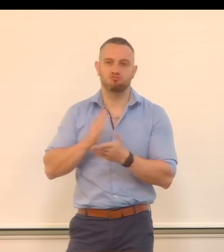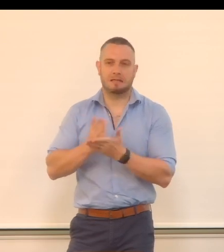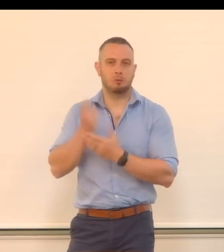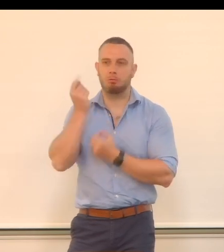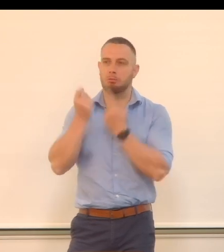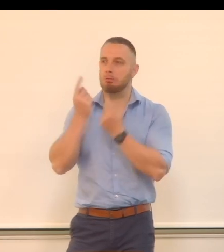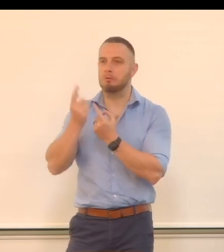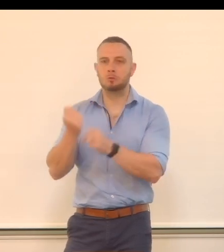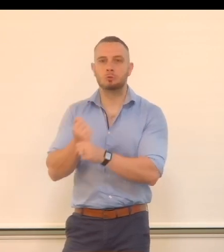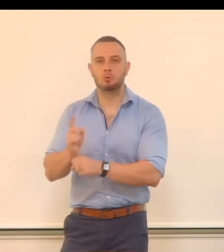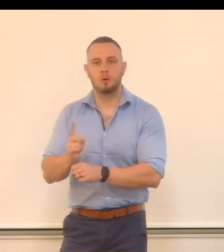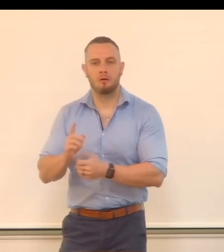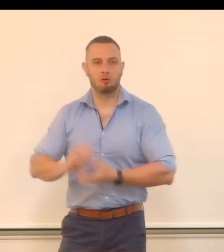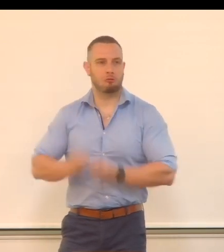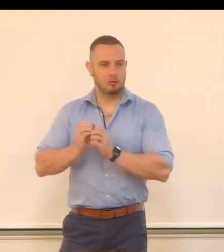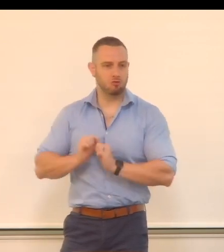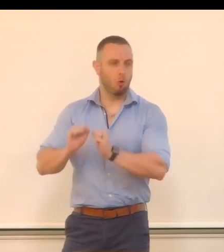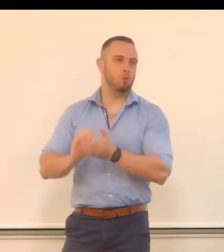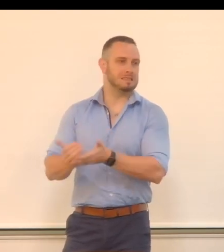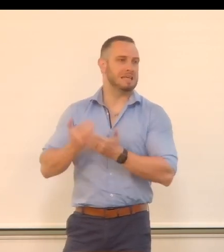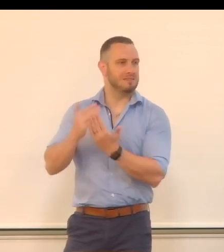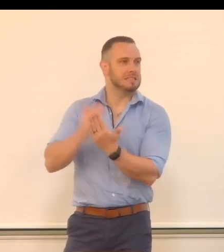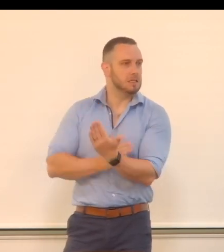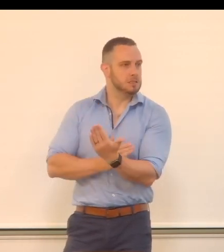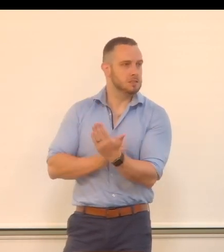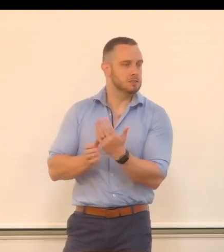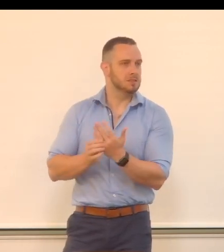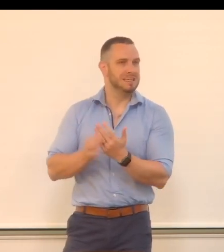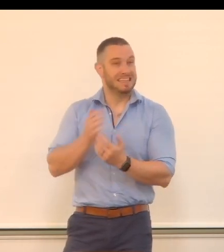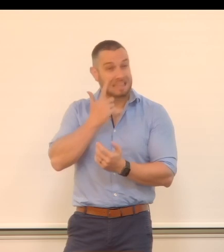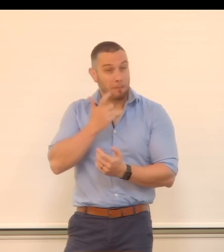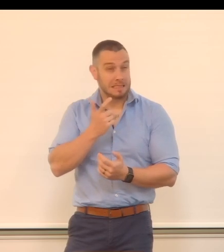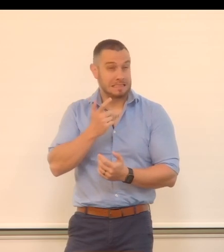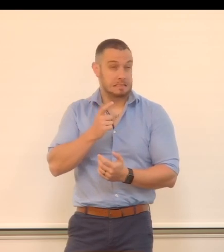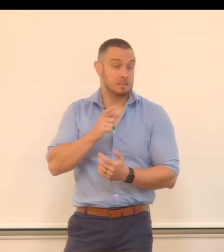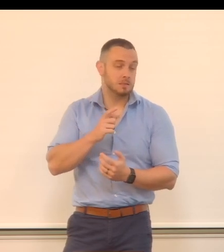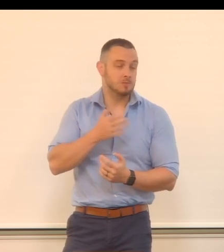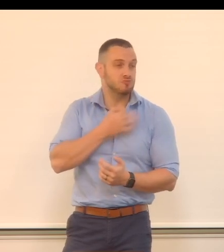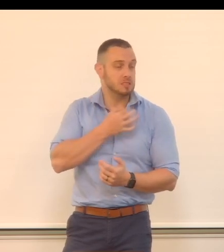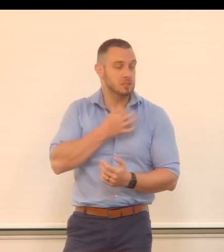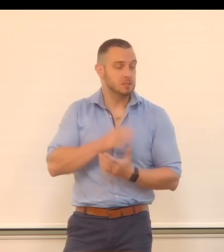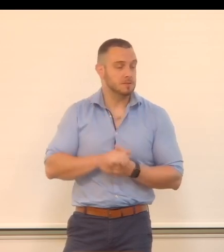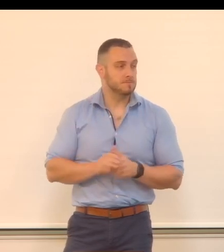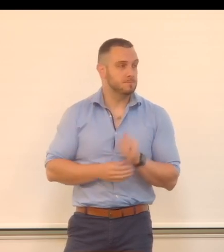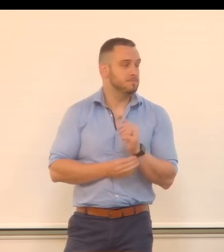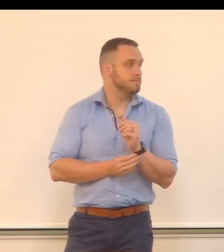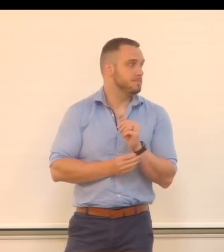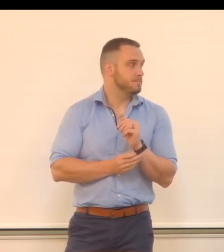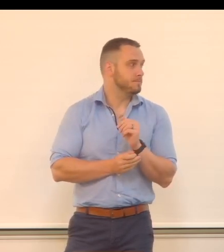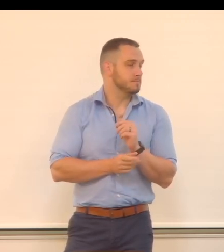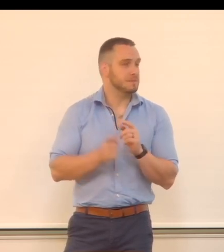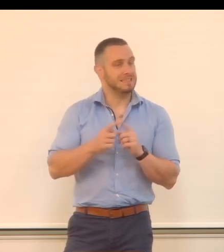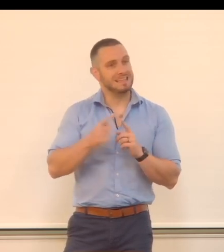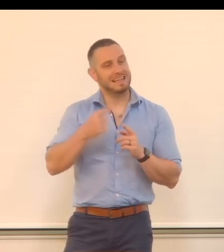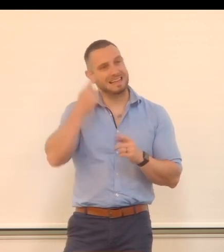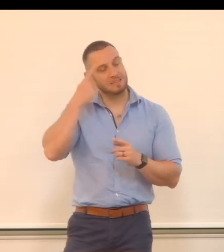or making up their own safety standards, which can be a little dangerous. And I think efforts to standardize